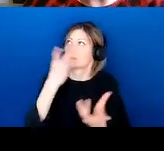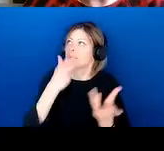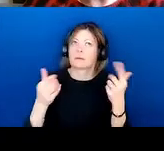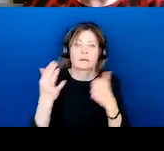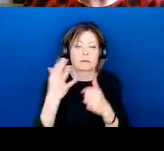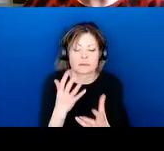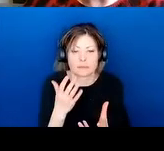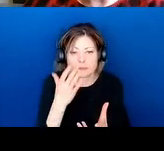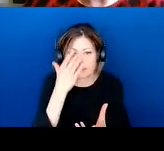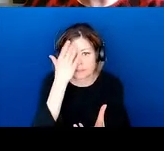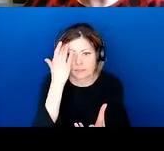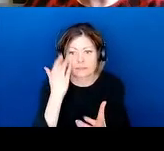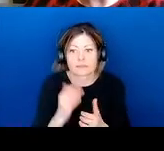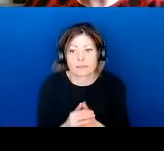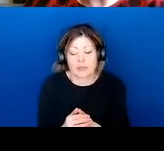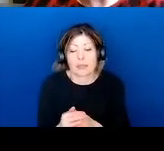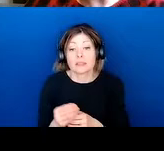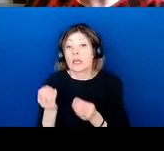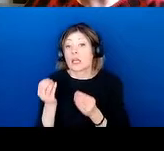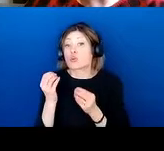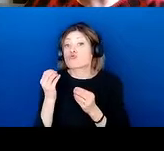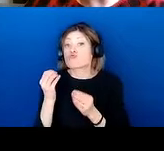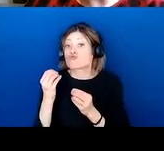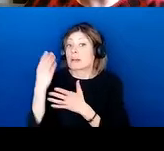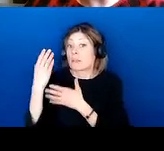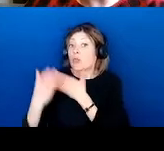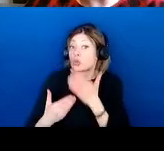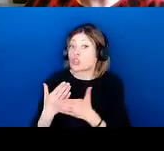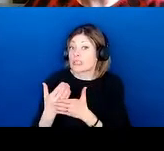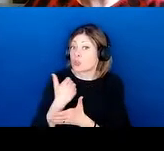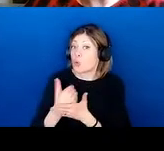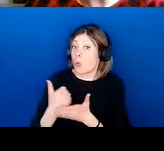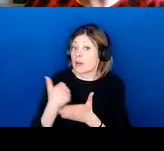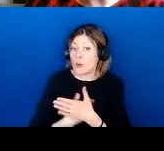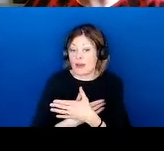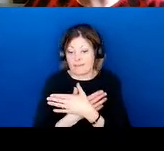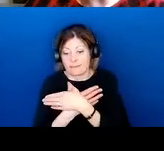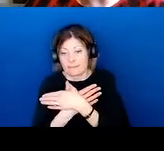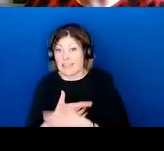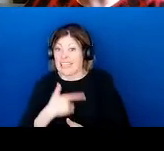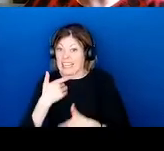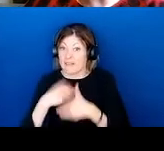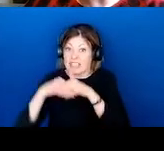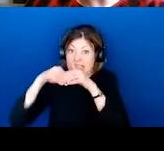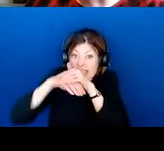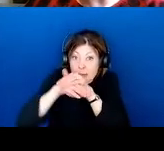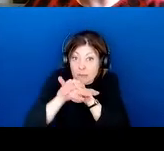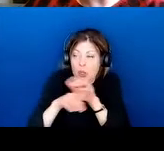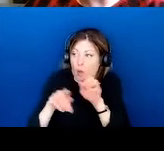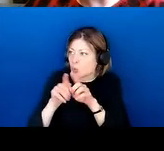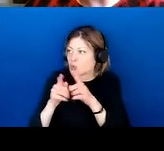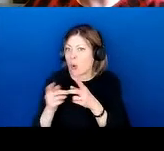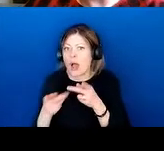In mythology, grottos were home to the nymphs and portals to other worlds.